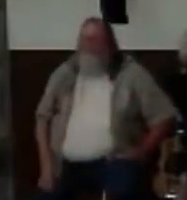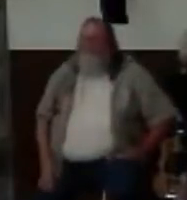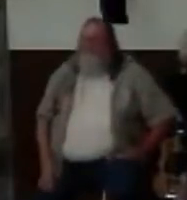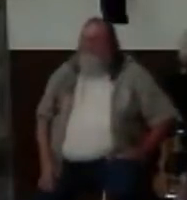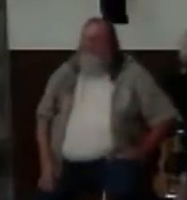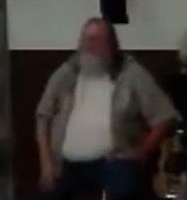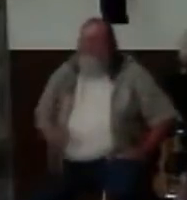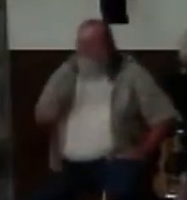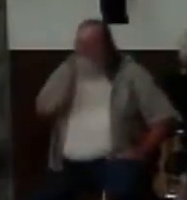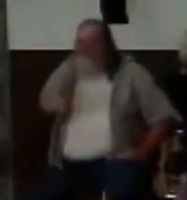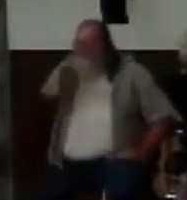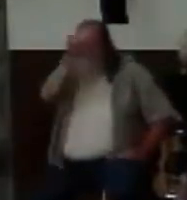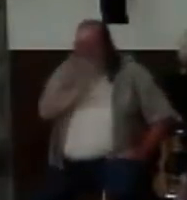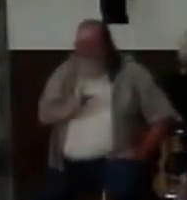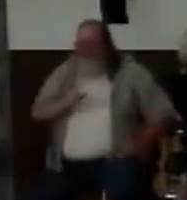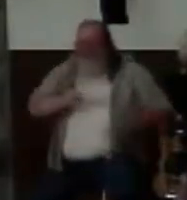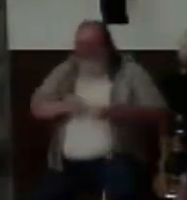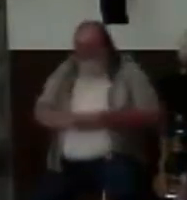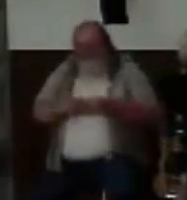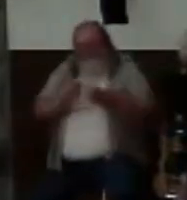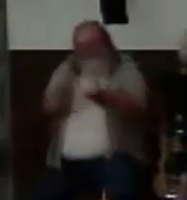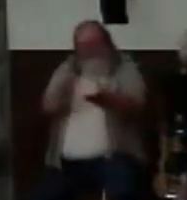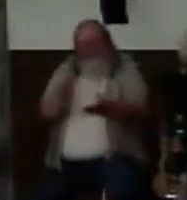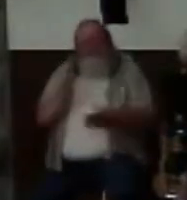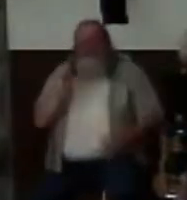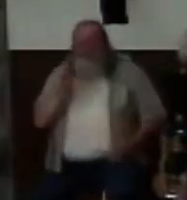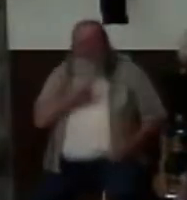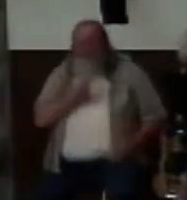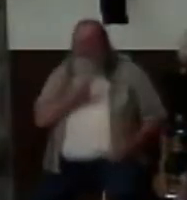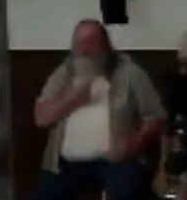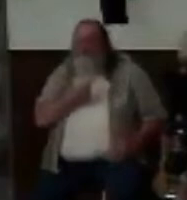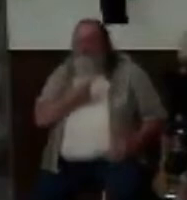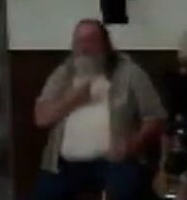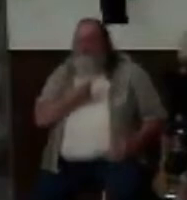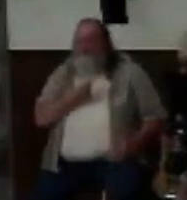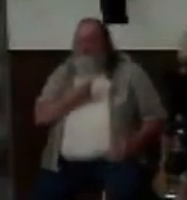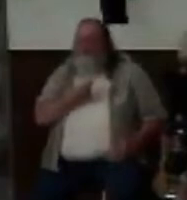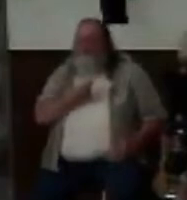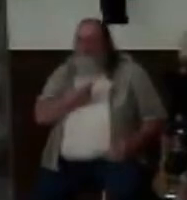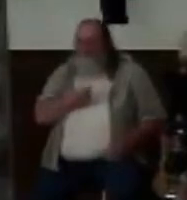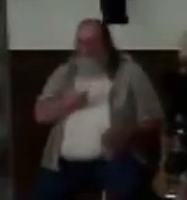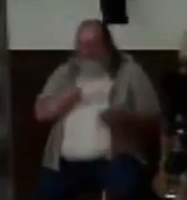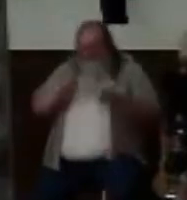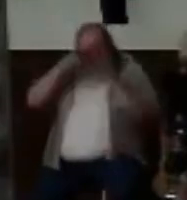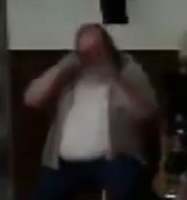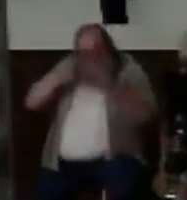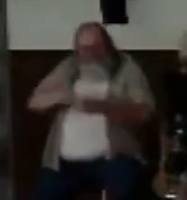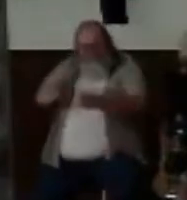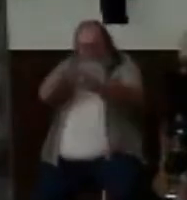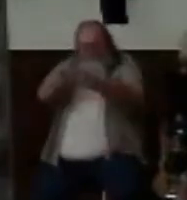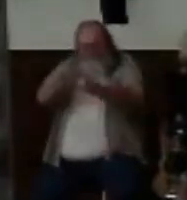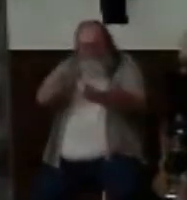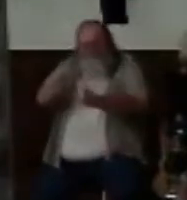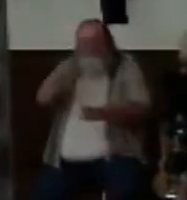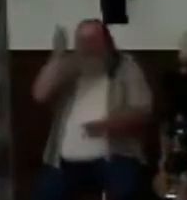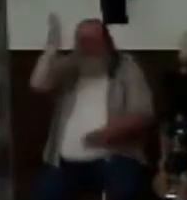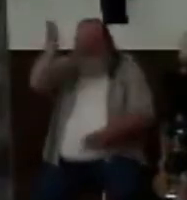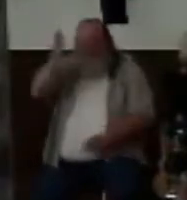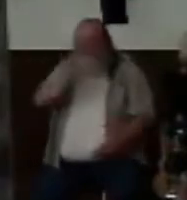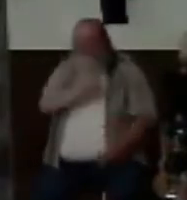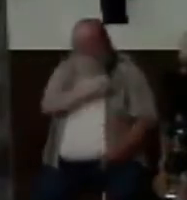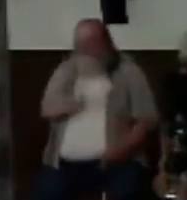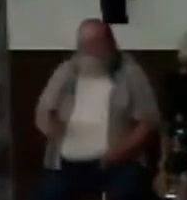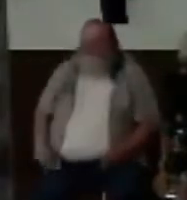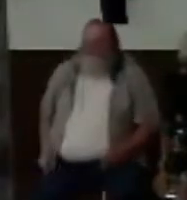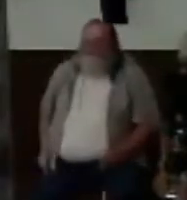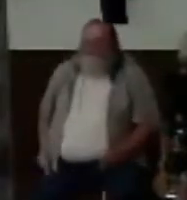us each an individual purpose for his kingdom. But he has also given a purpose for the church body